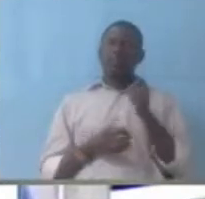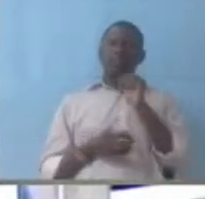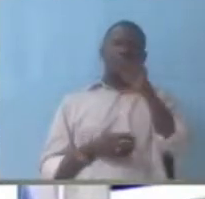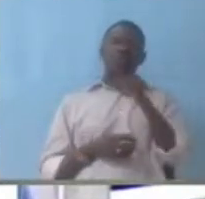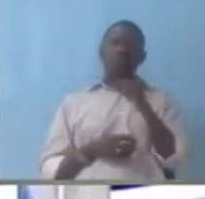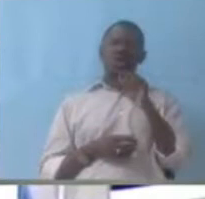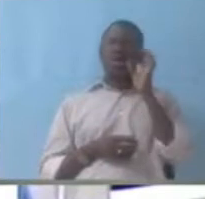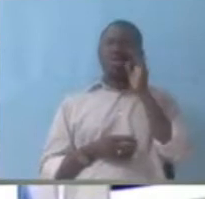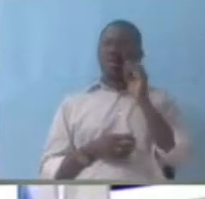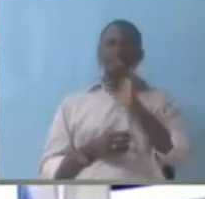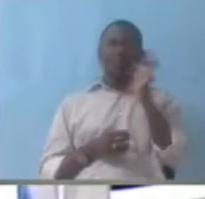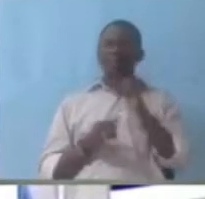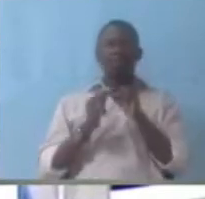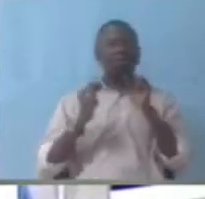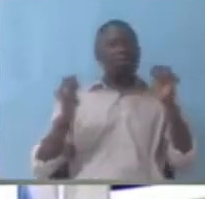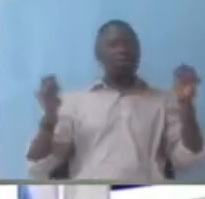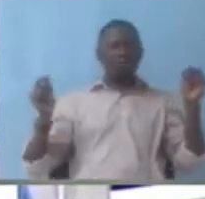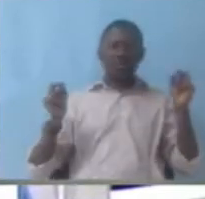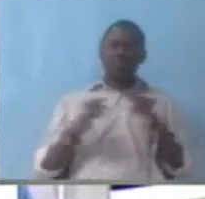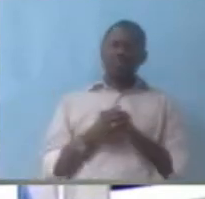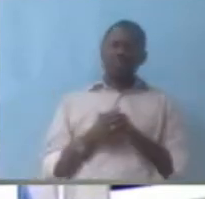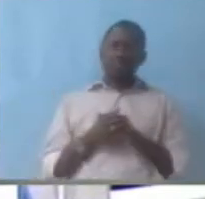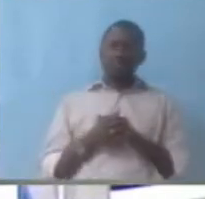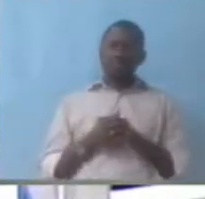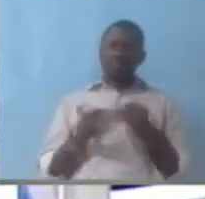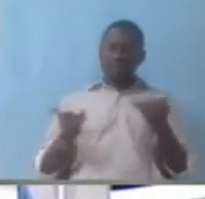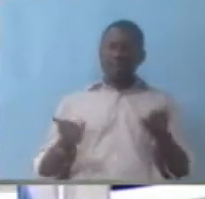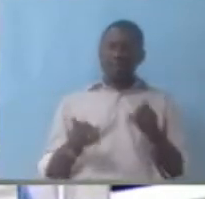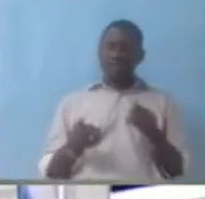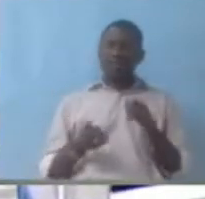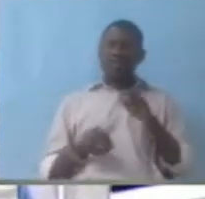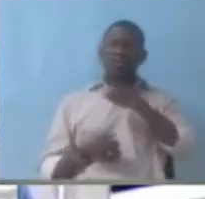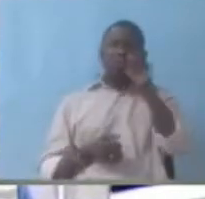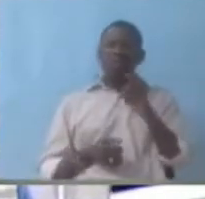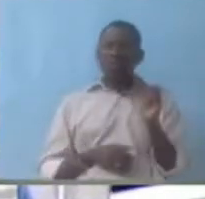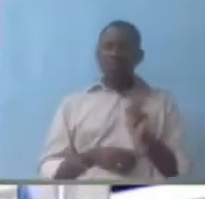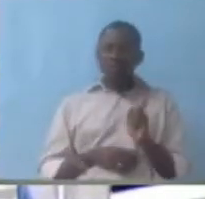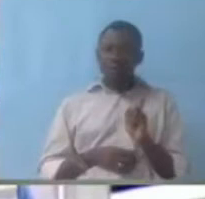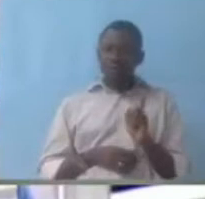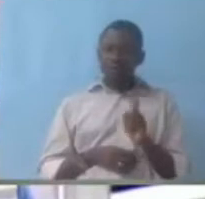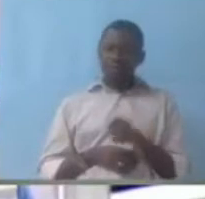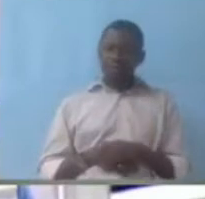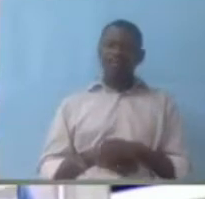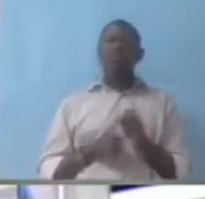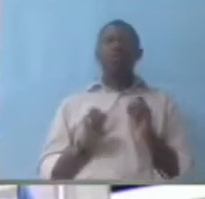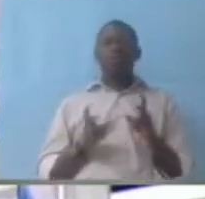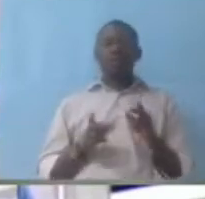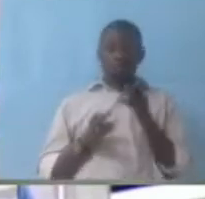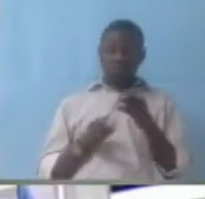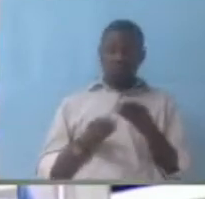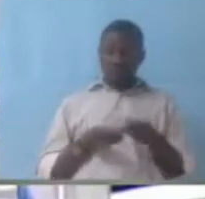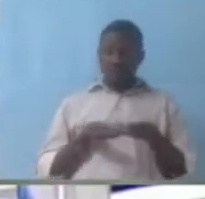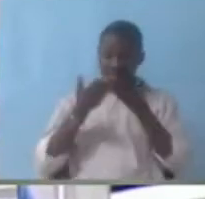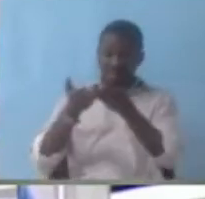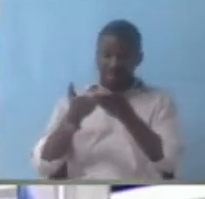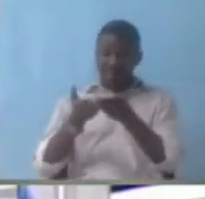long-winded. What is the question, really? You provided assistance to the junta at that time. Itele de maro